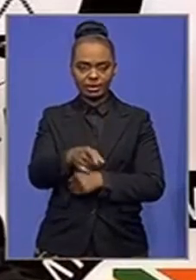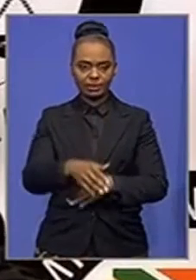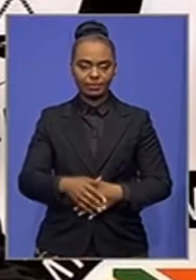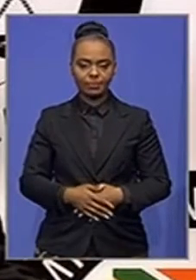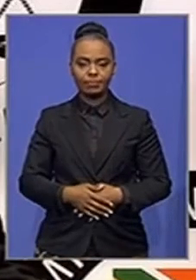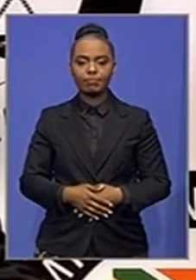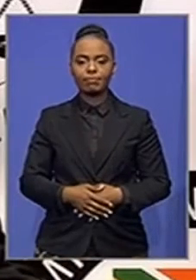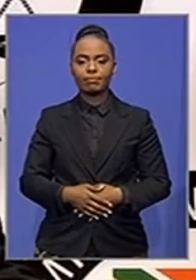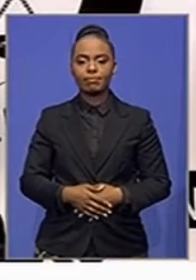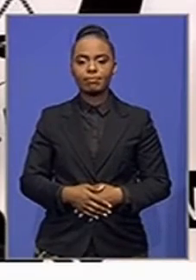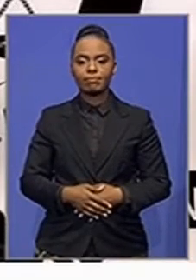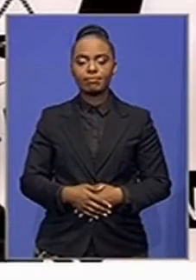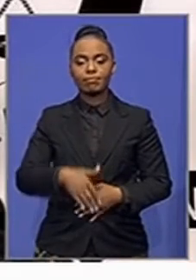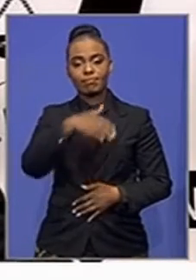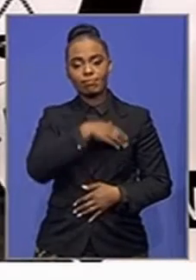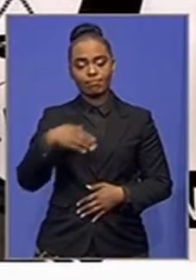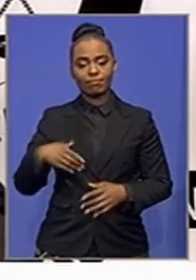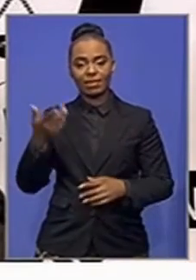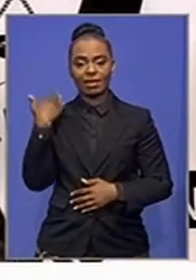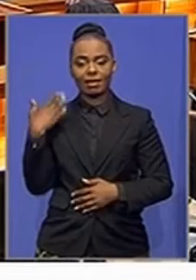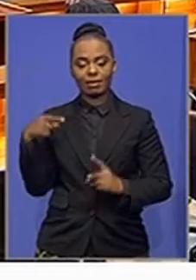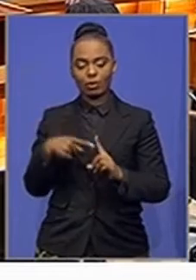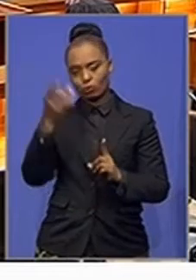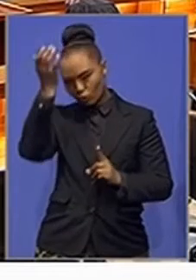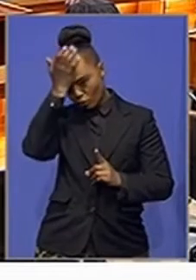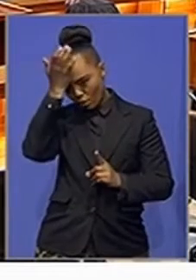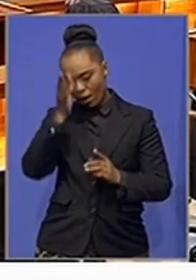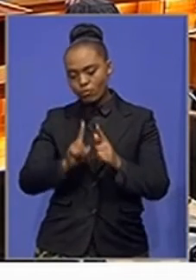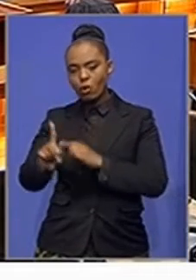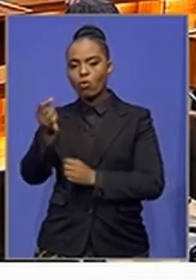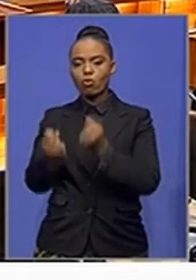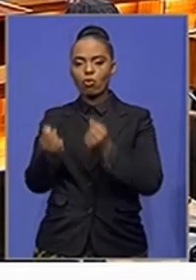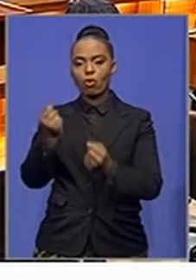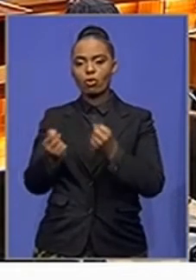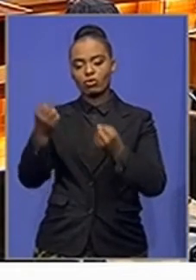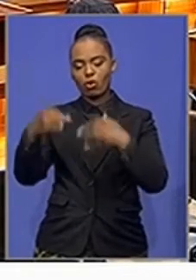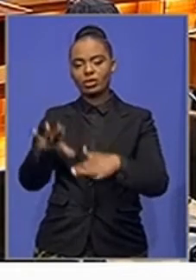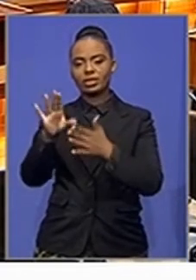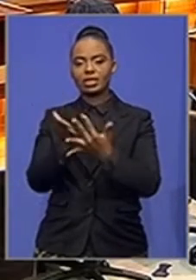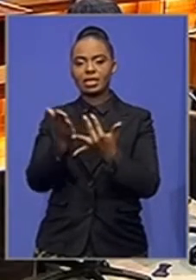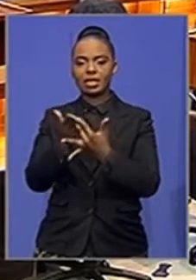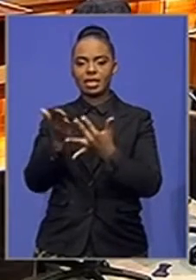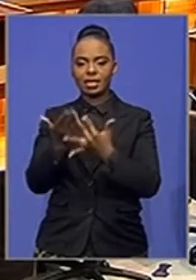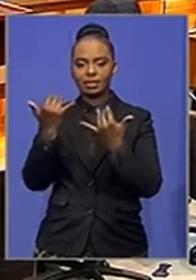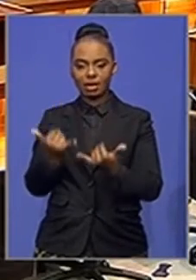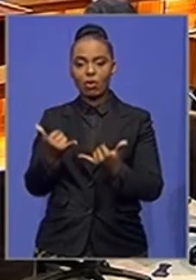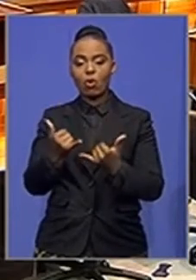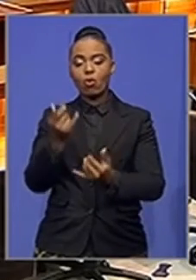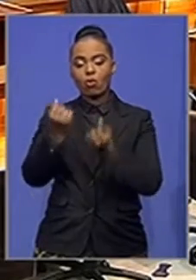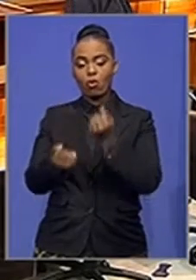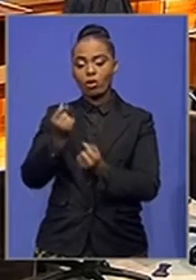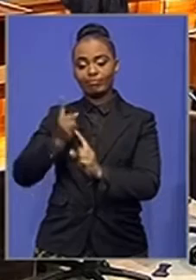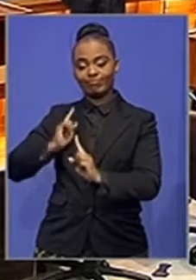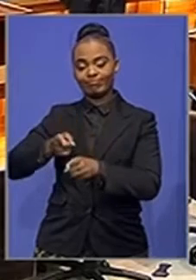Mopresidente wa maloba o latlhegetswe ke kgetsi e nngwe gape kwa Kgotlatshekelo. Kgotlatshekelo ya molaotheo e laetse gore a dirisane le ditheetso tsa komishine